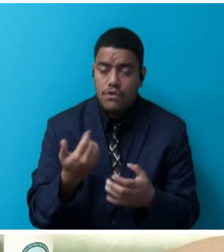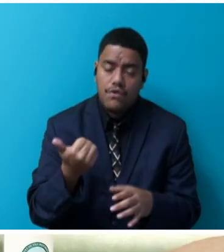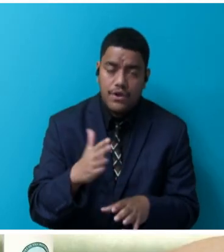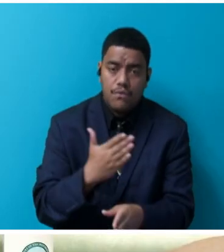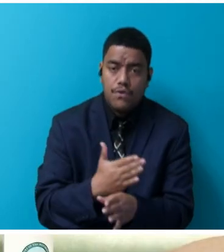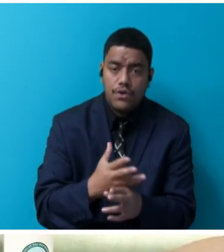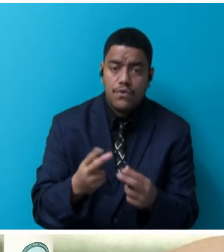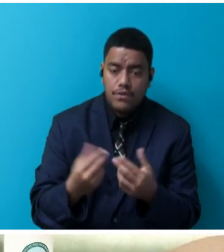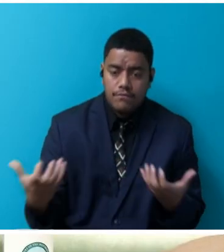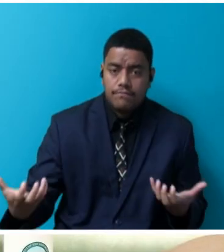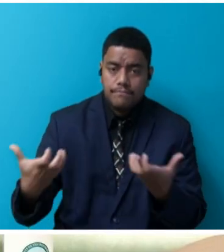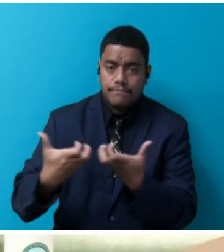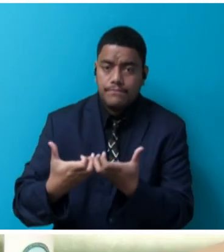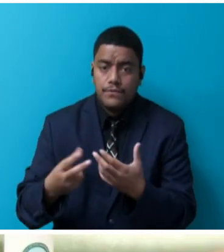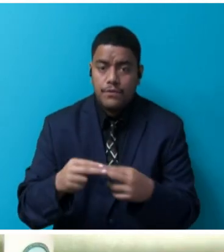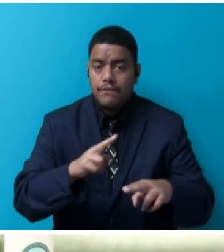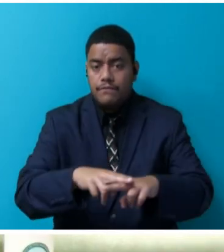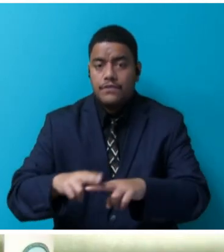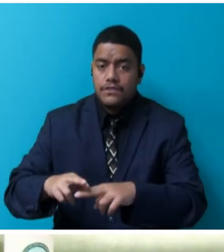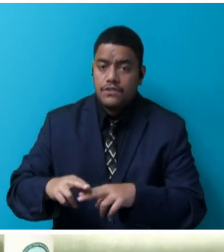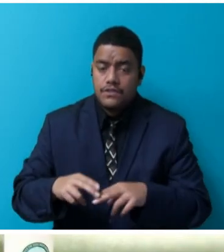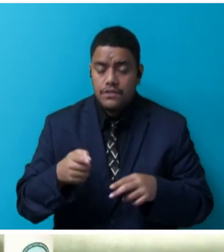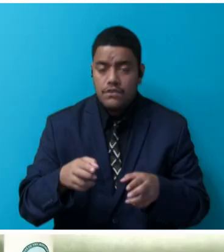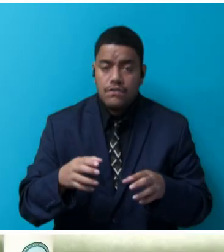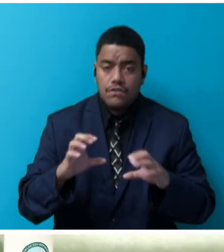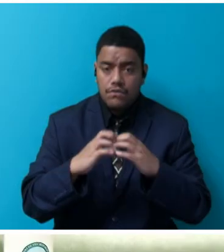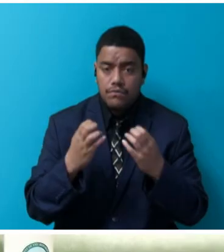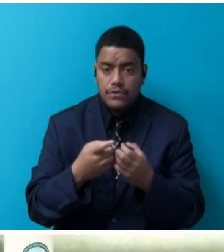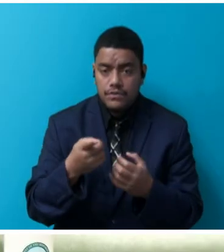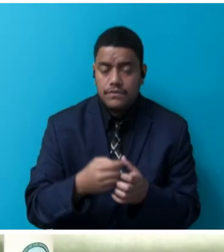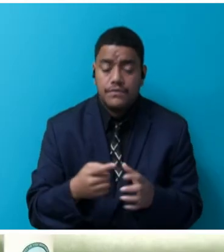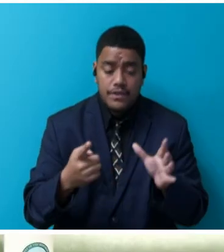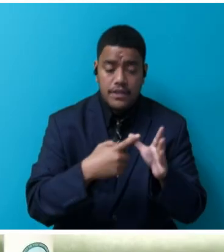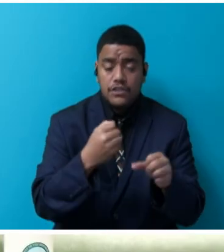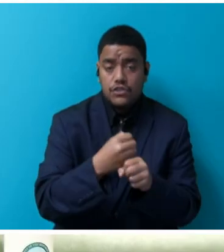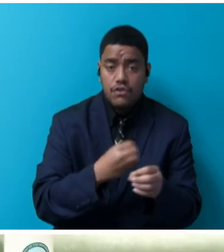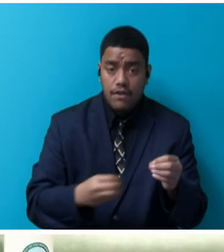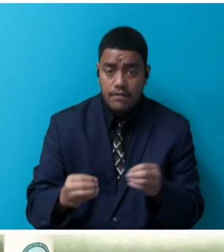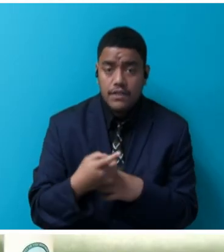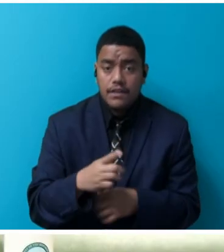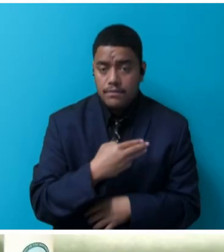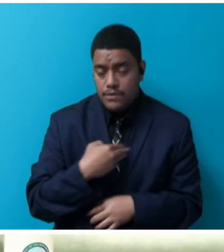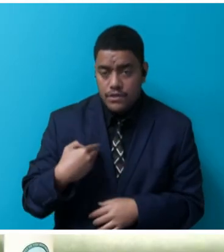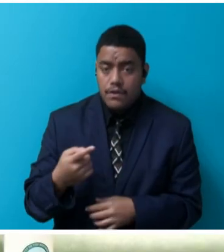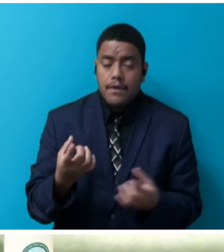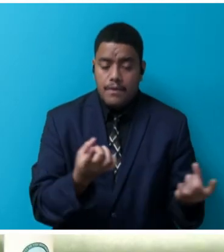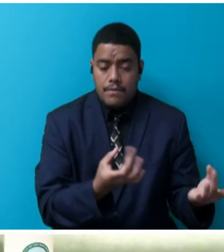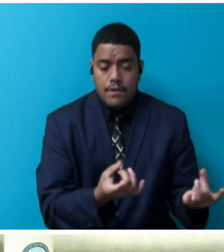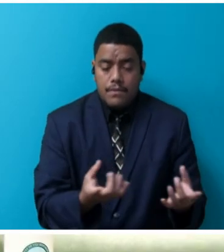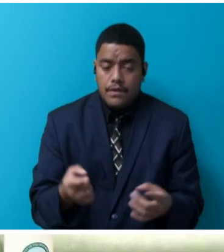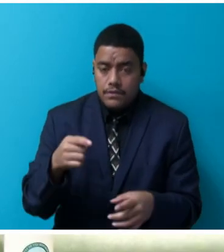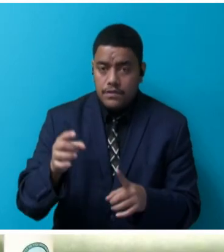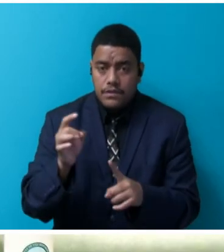close collaboration with the Fiji Law Reform Commission, the AG's office, and the ministry to prepare for this